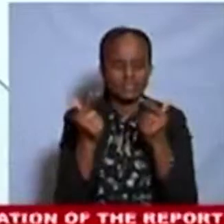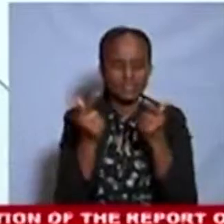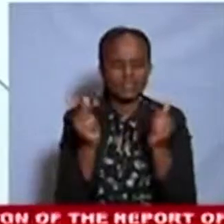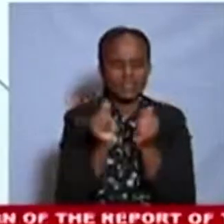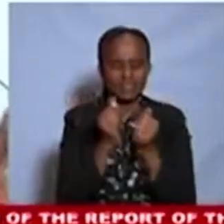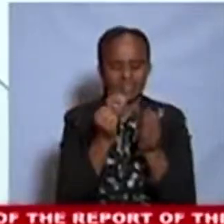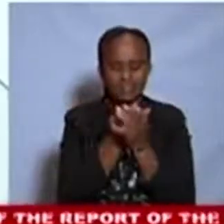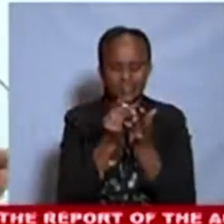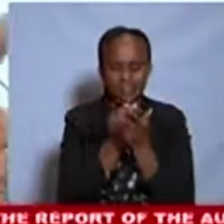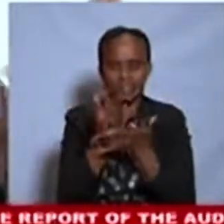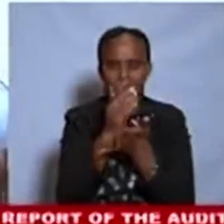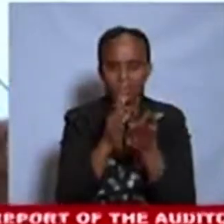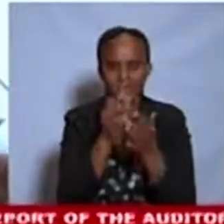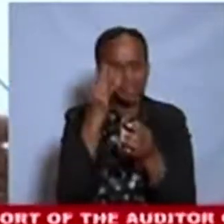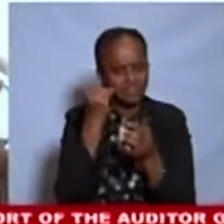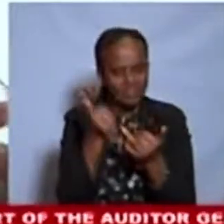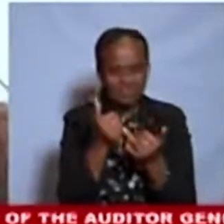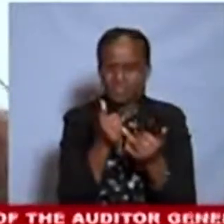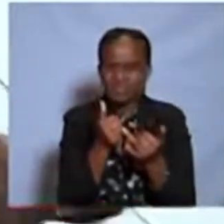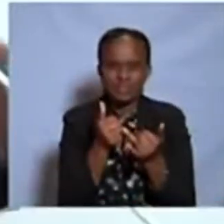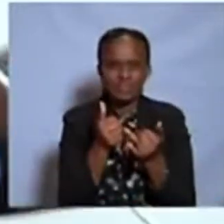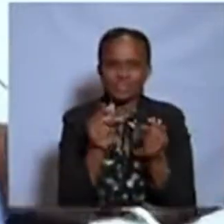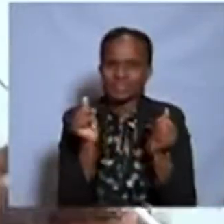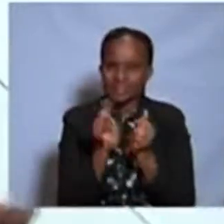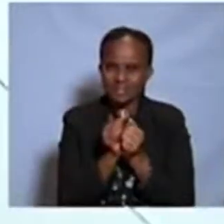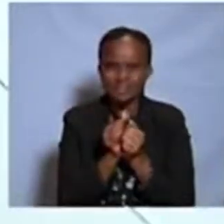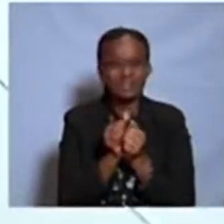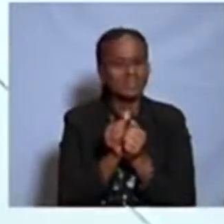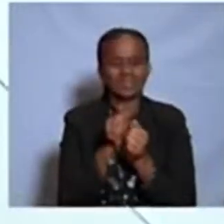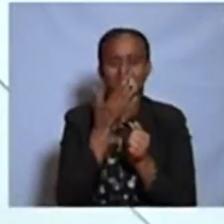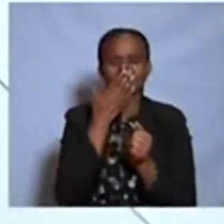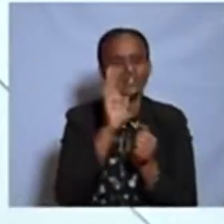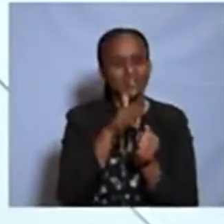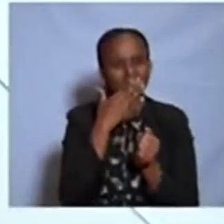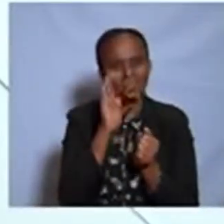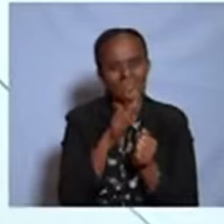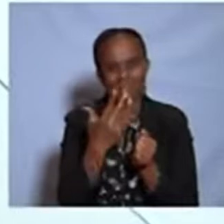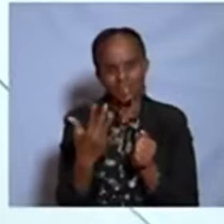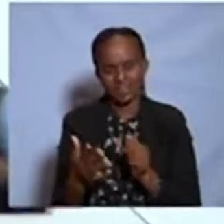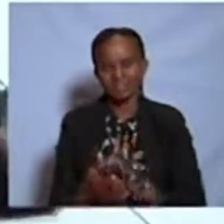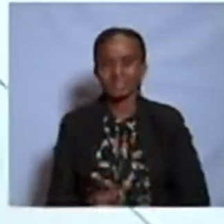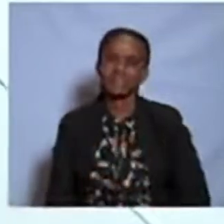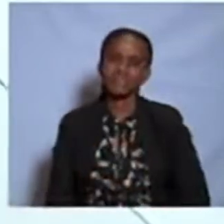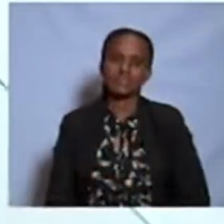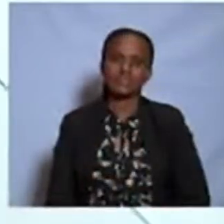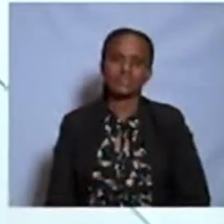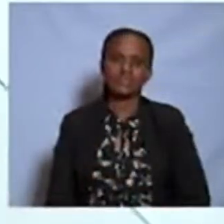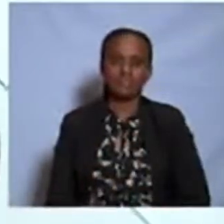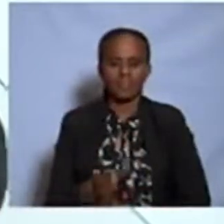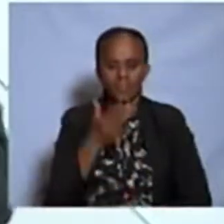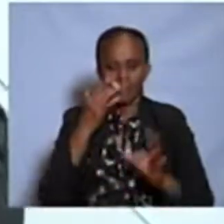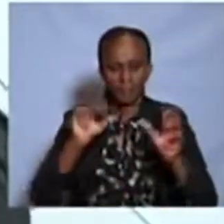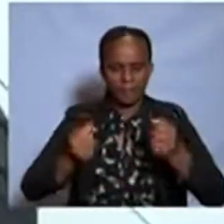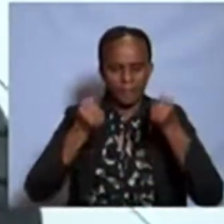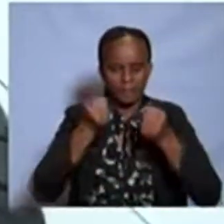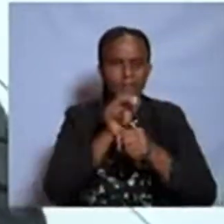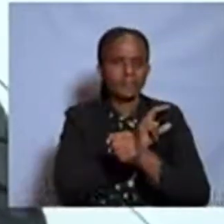collectors. And this is why he's being treated with the baby gloves. Because it's supposed to be taken to the police.